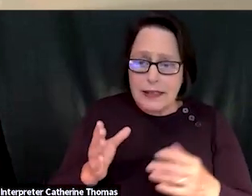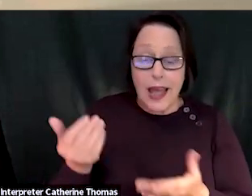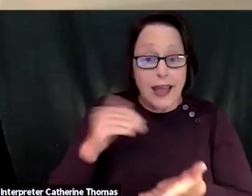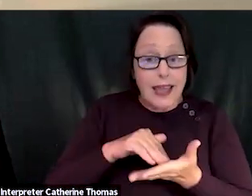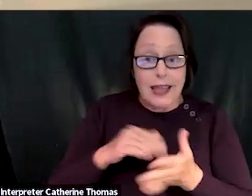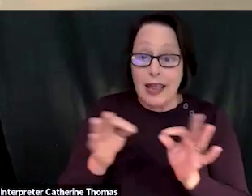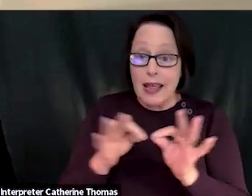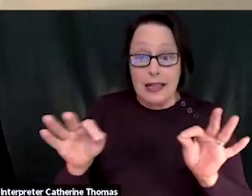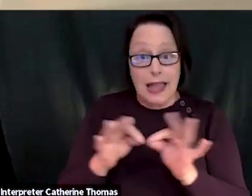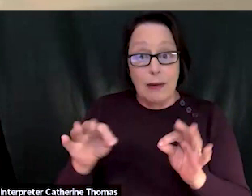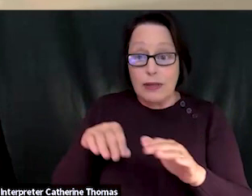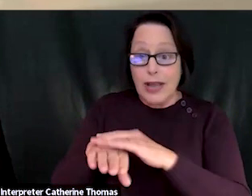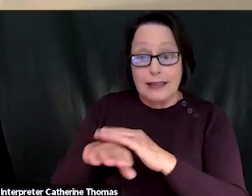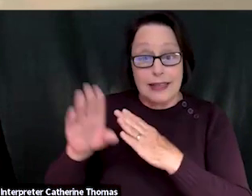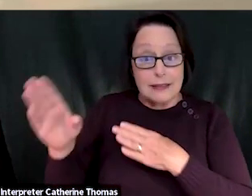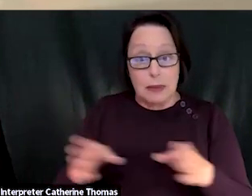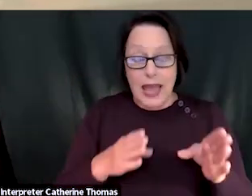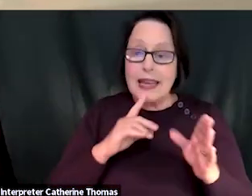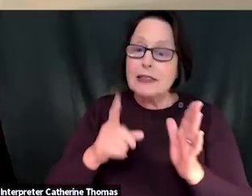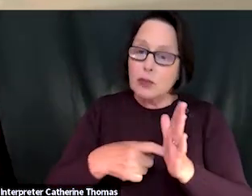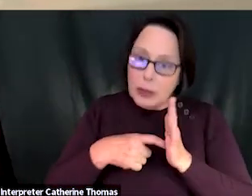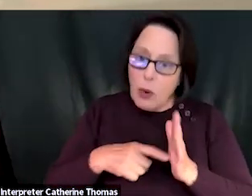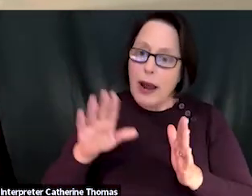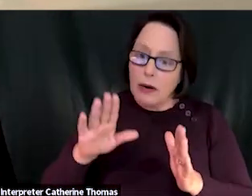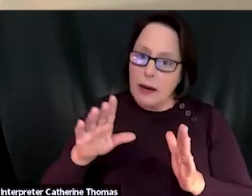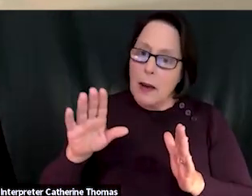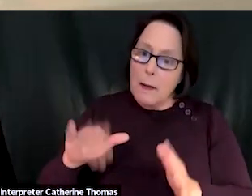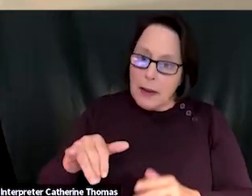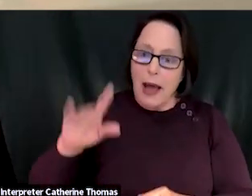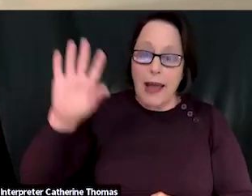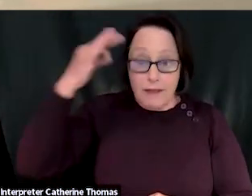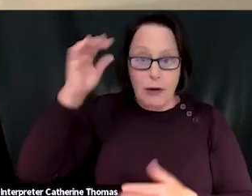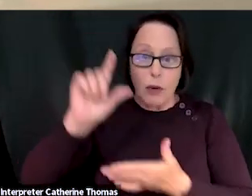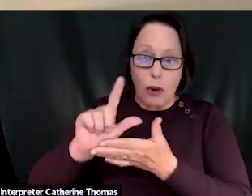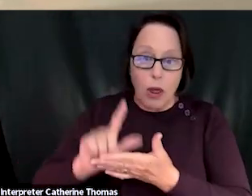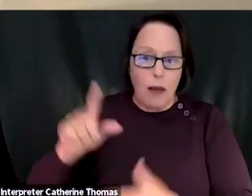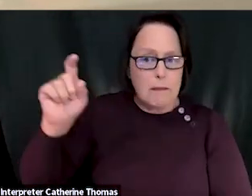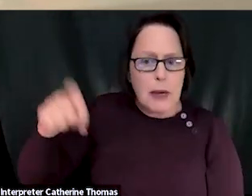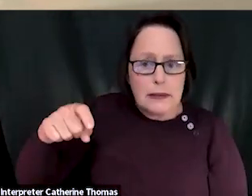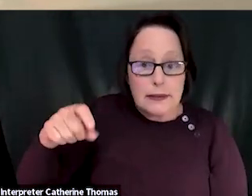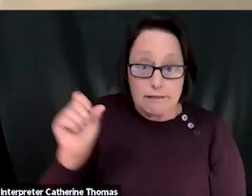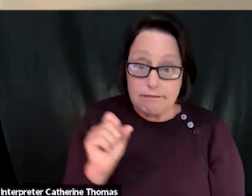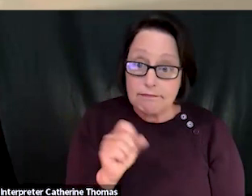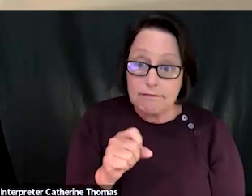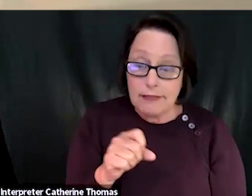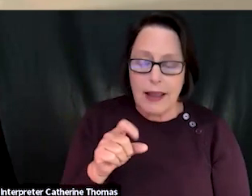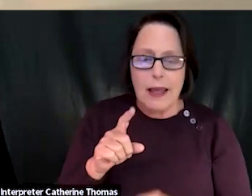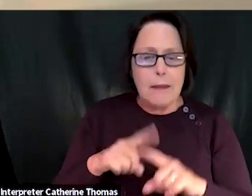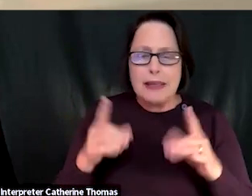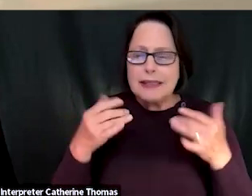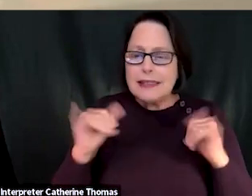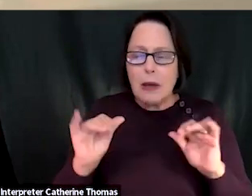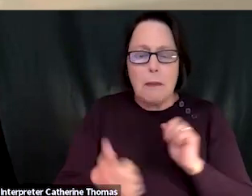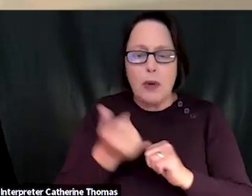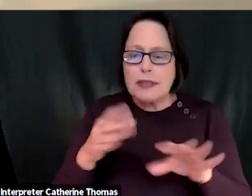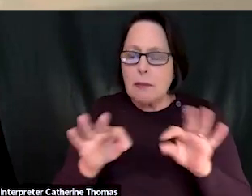language access plan is required by federal law. But what's most important is, again, empowering